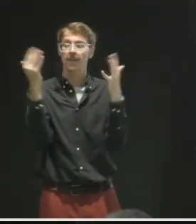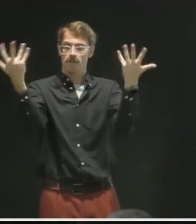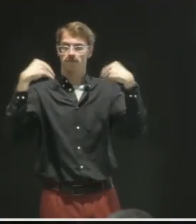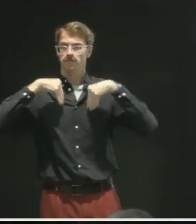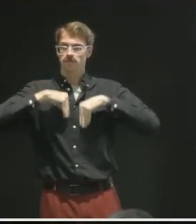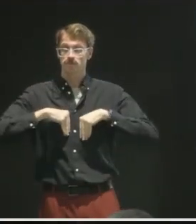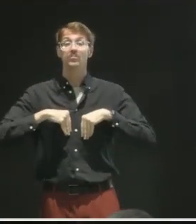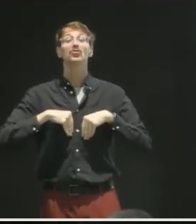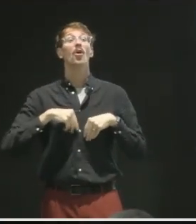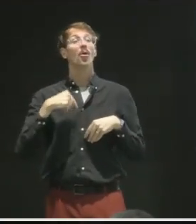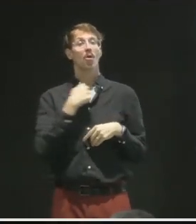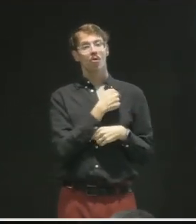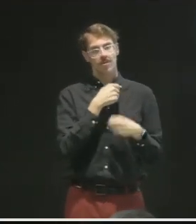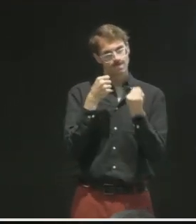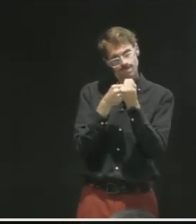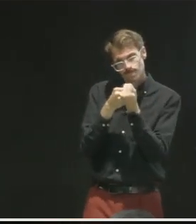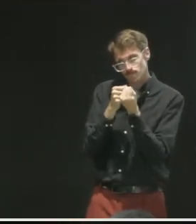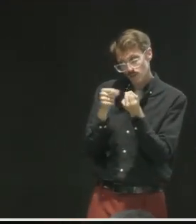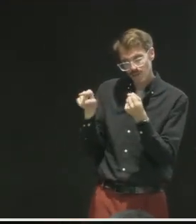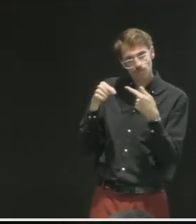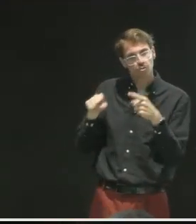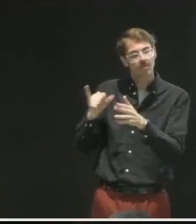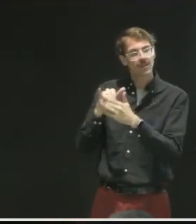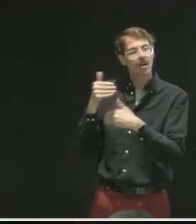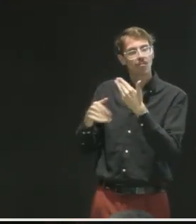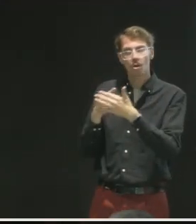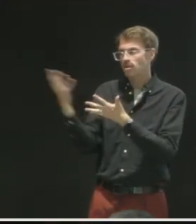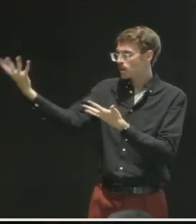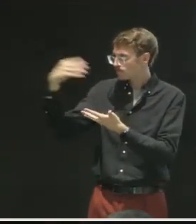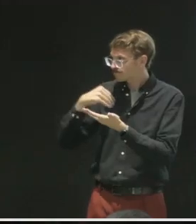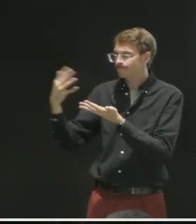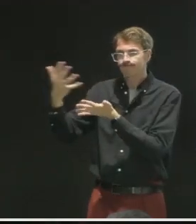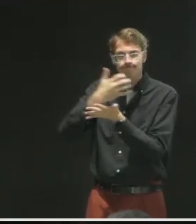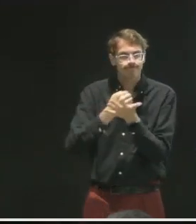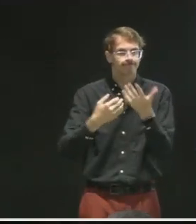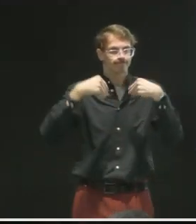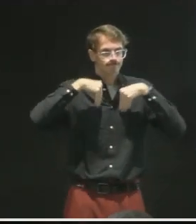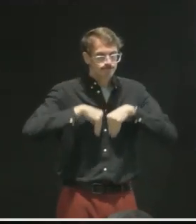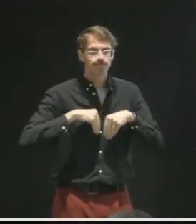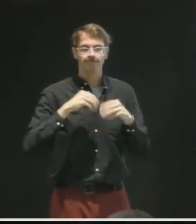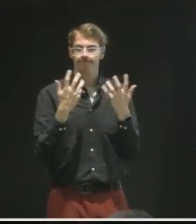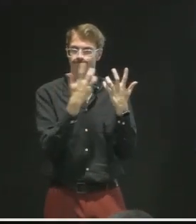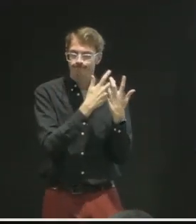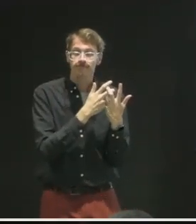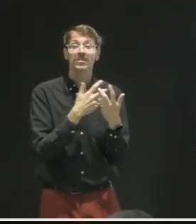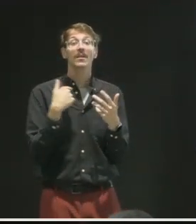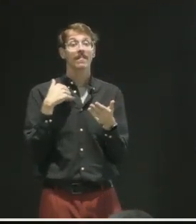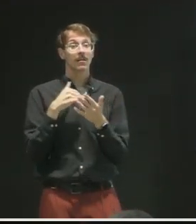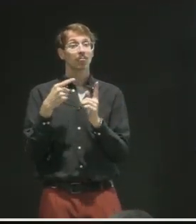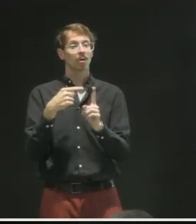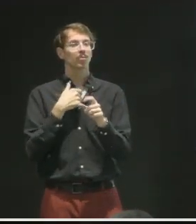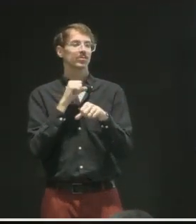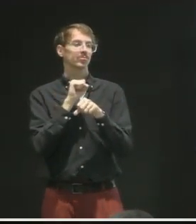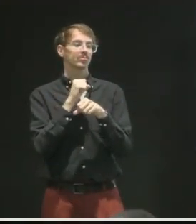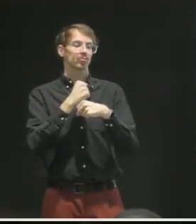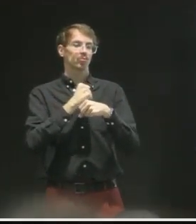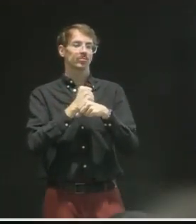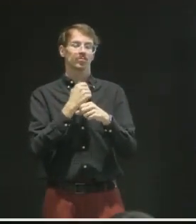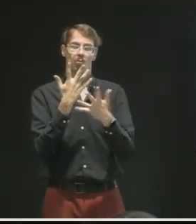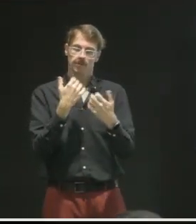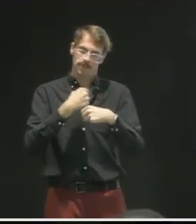throughout the process, there are points where we ensure that we are working to mainstream gender and to integrate